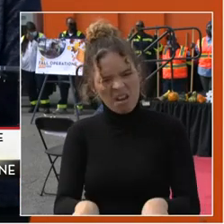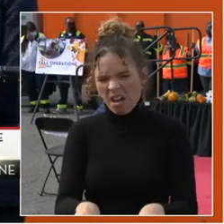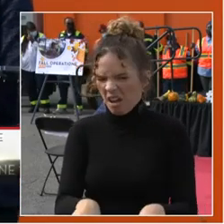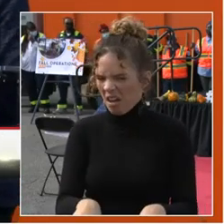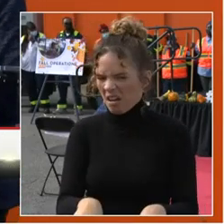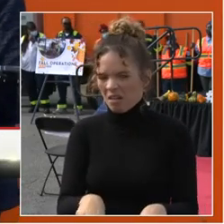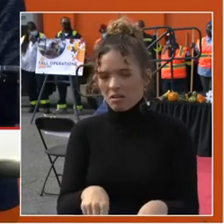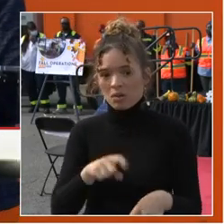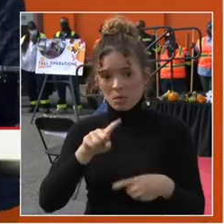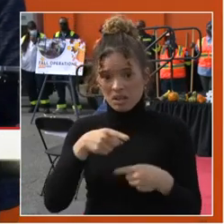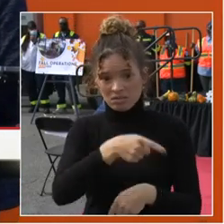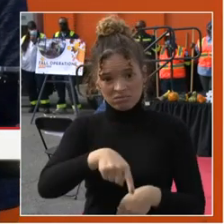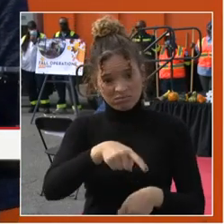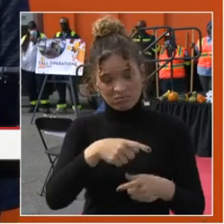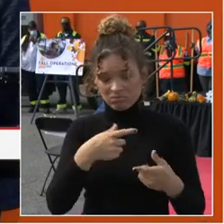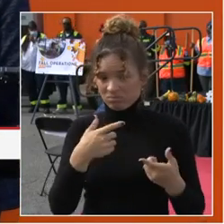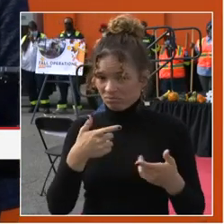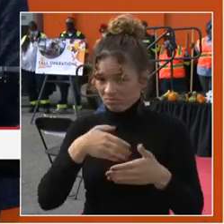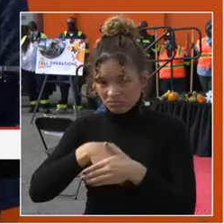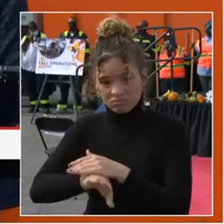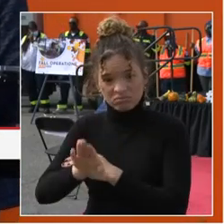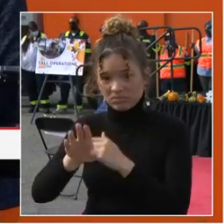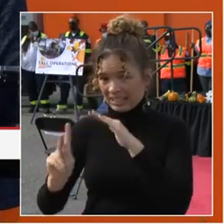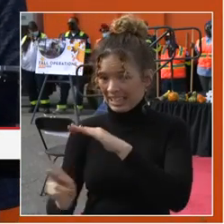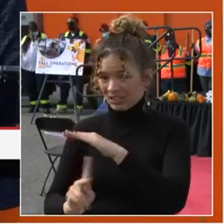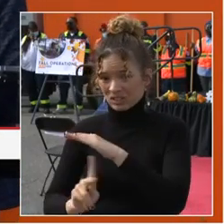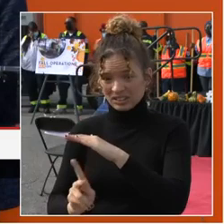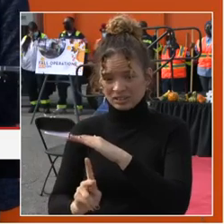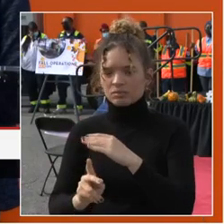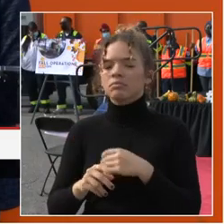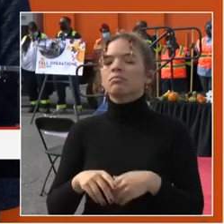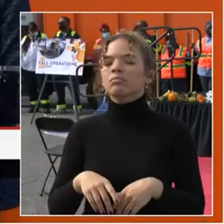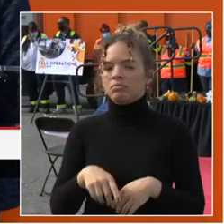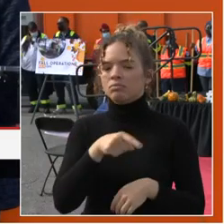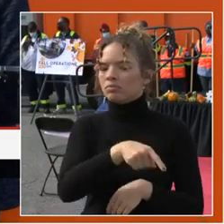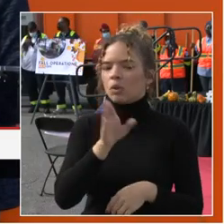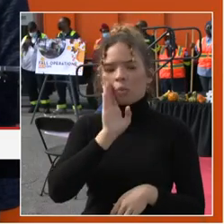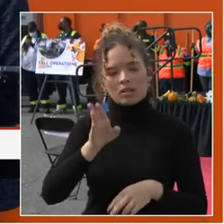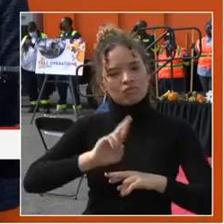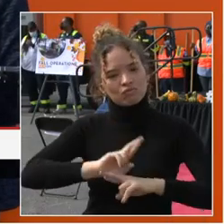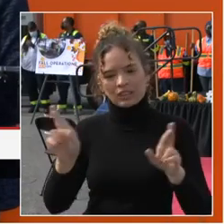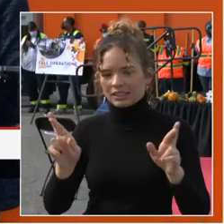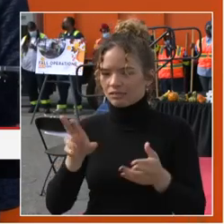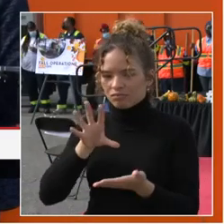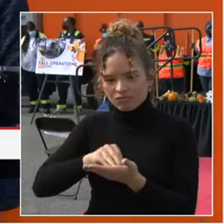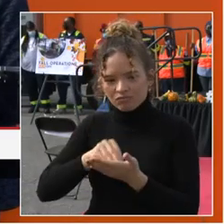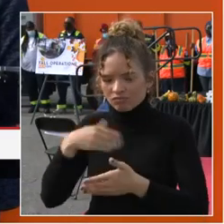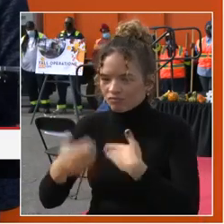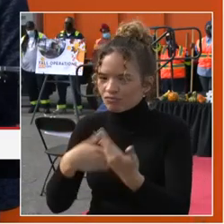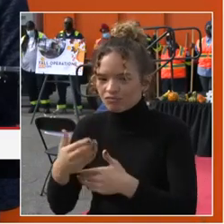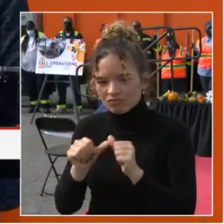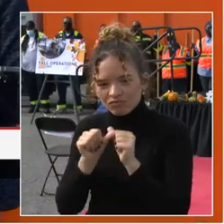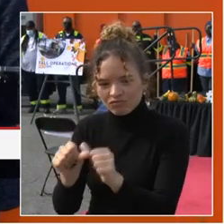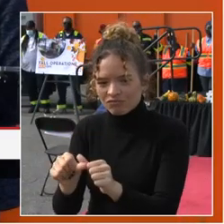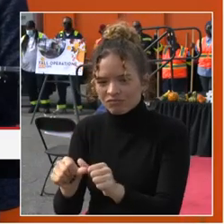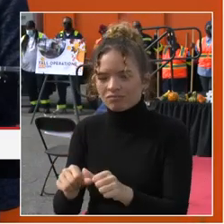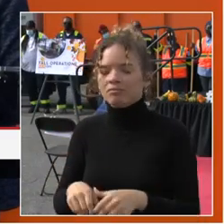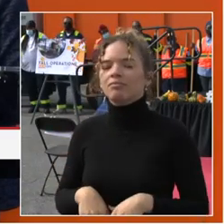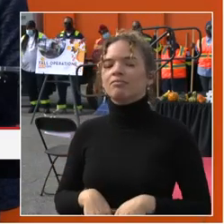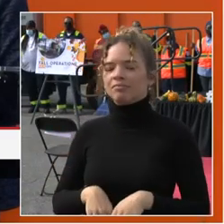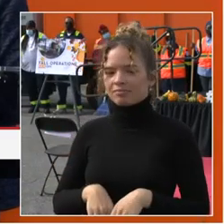to the kindergarten, they are prepared to learn. Our children can also, unlike many